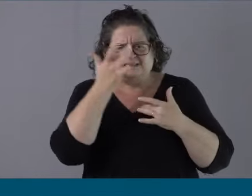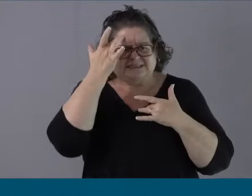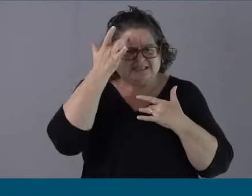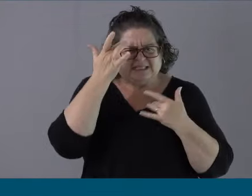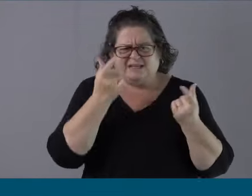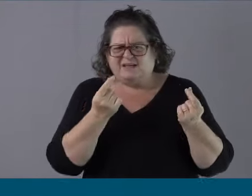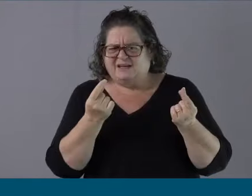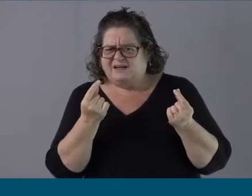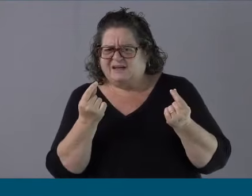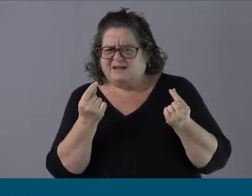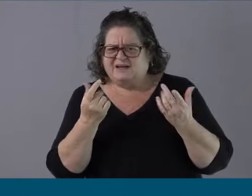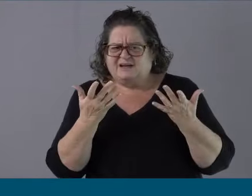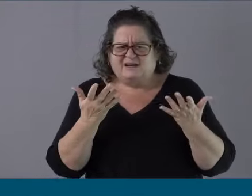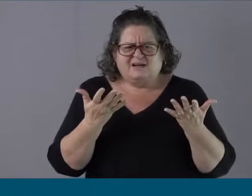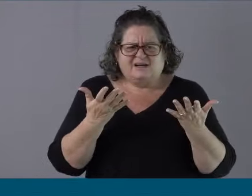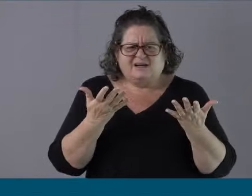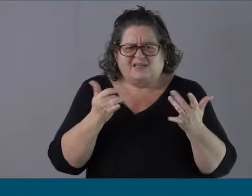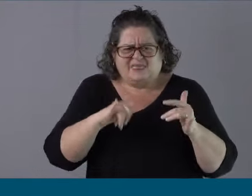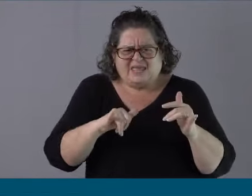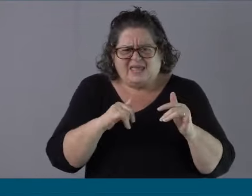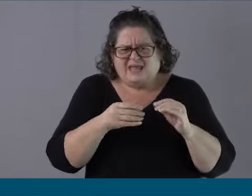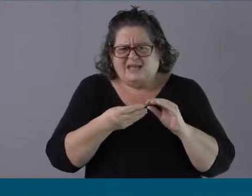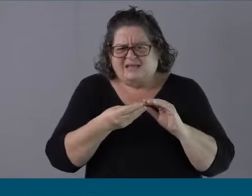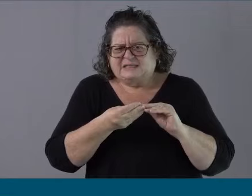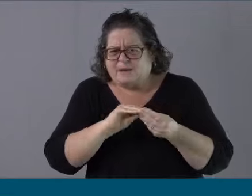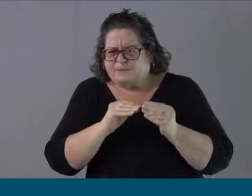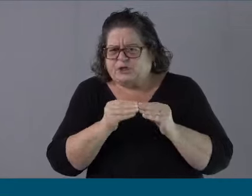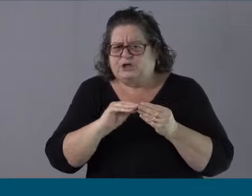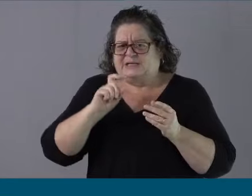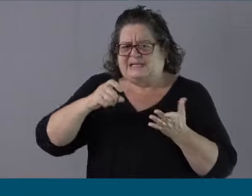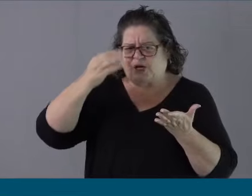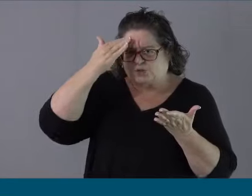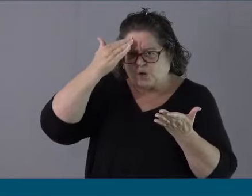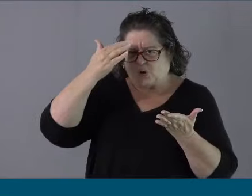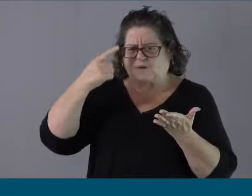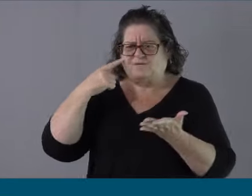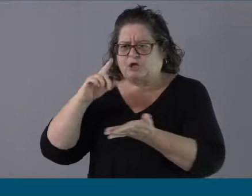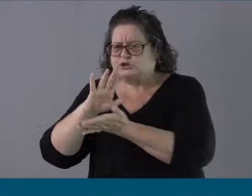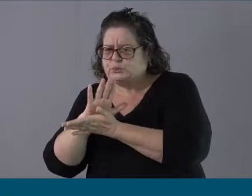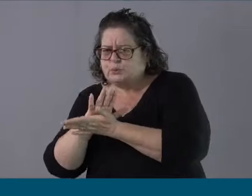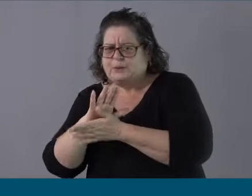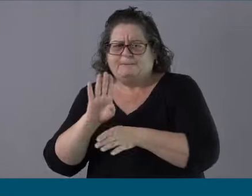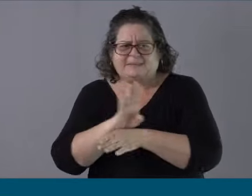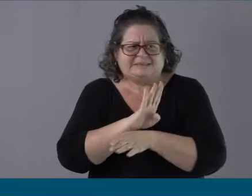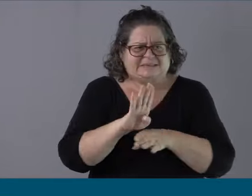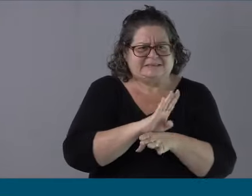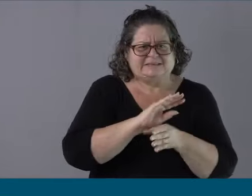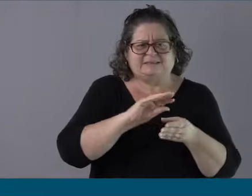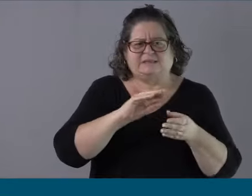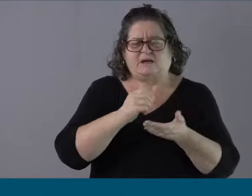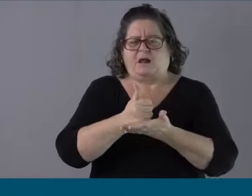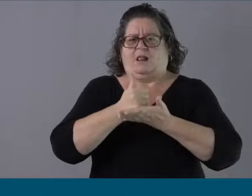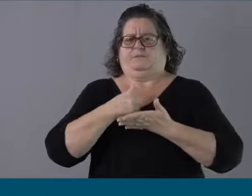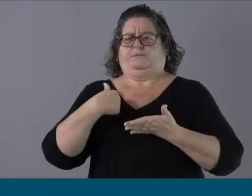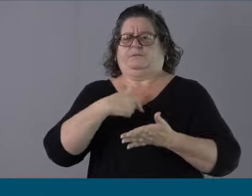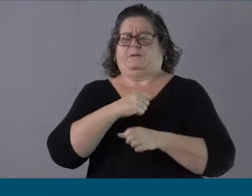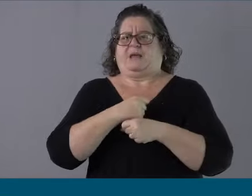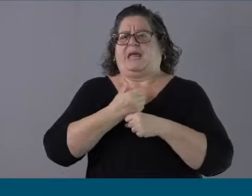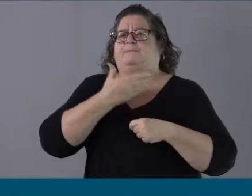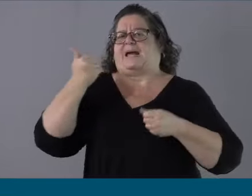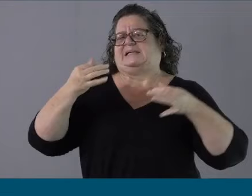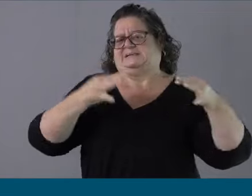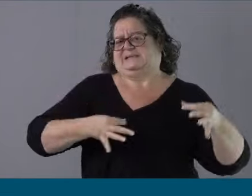operating businesses, and that knowledge will be power to make better decisions and to protect more people. I also want to